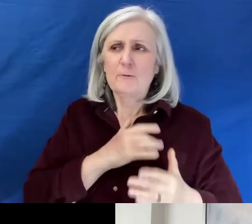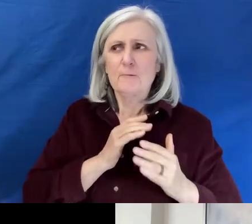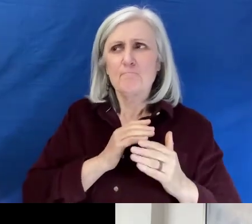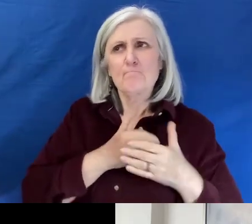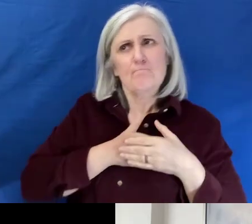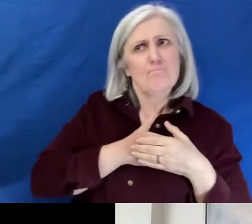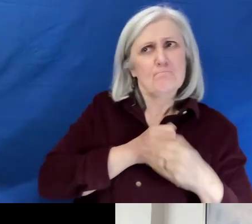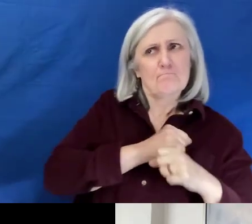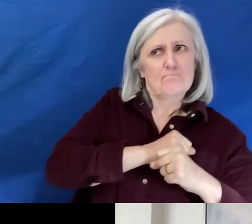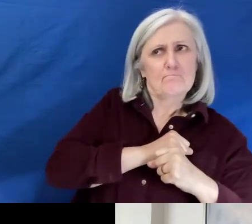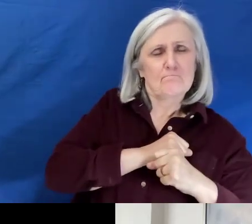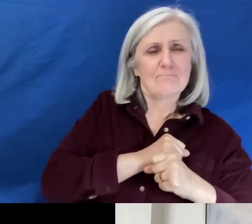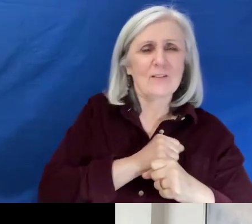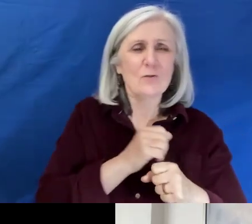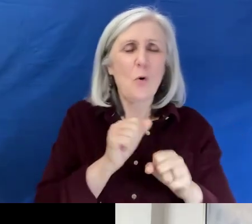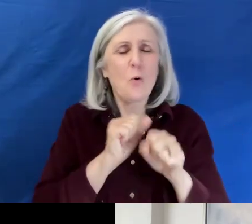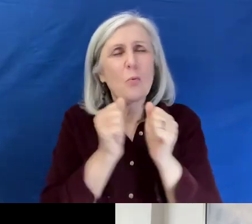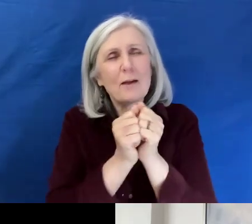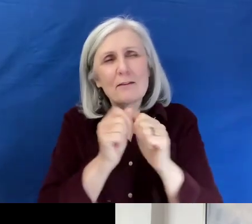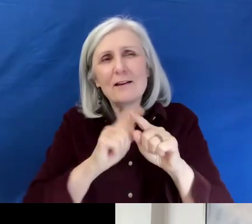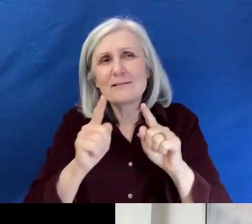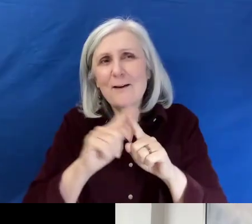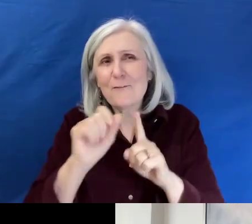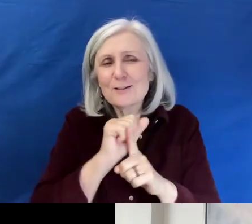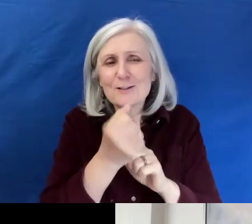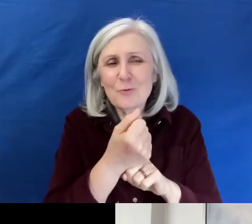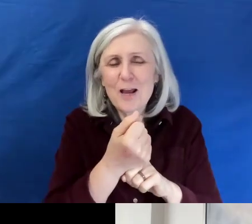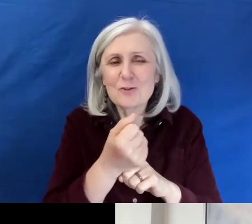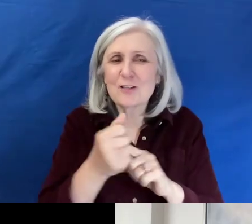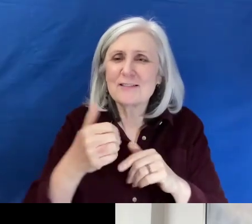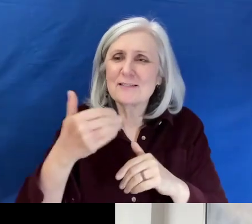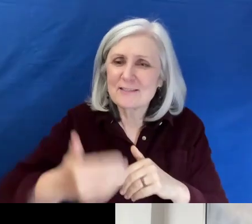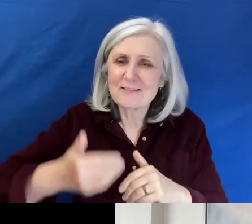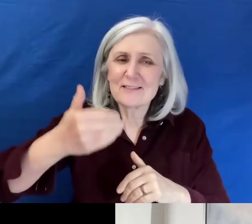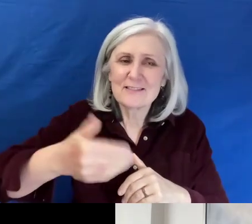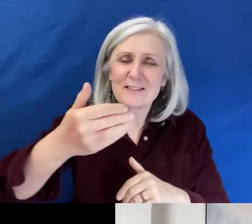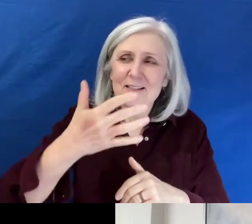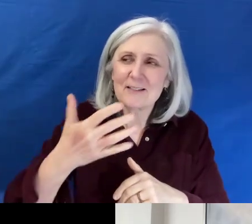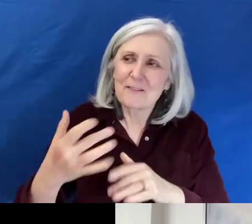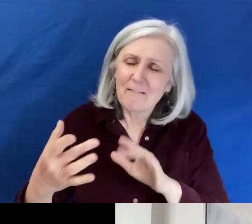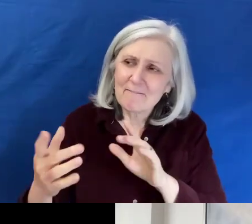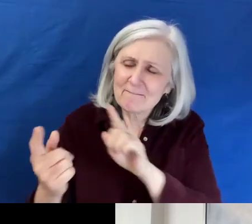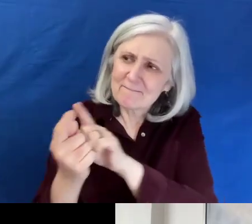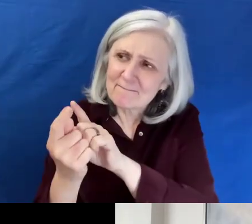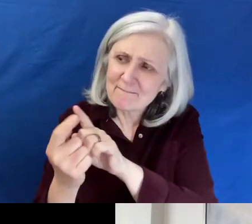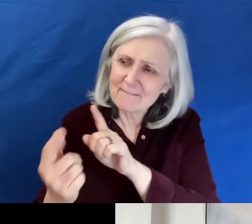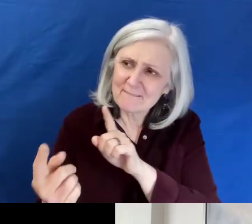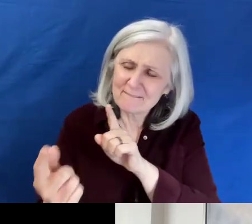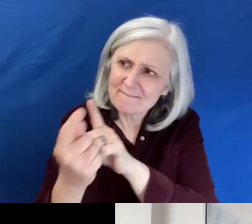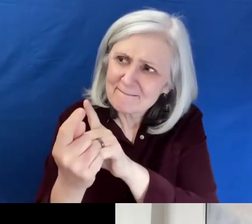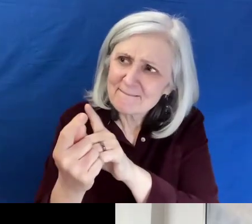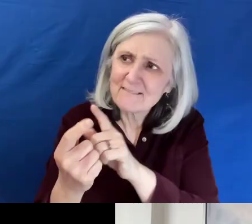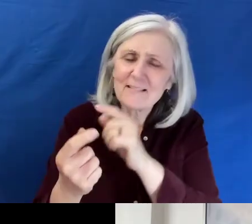I think with various scenarios they keep finding themselves, they're they chisel away at